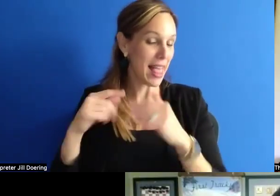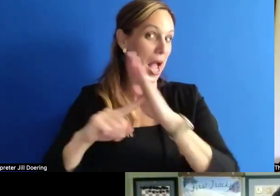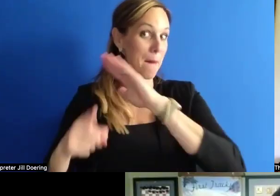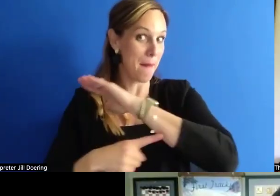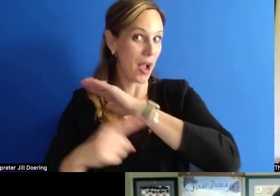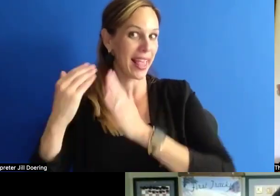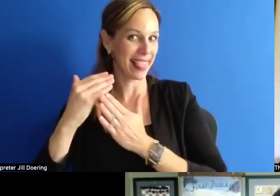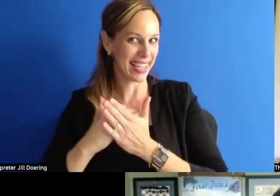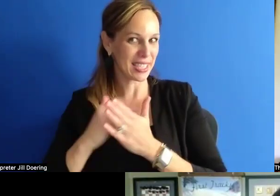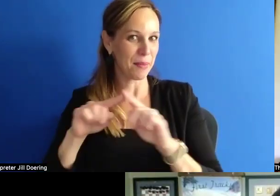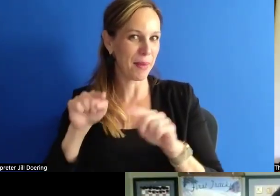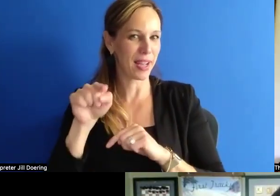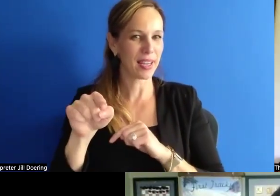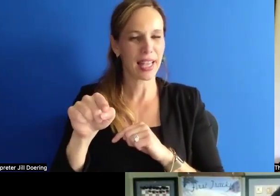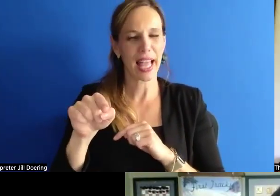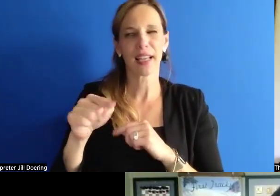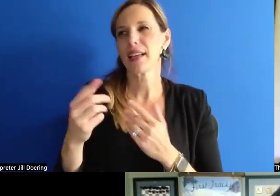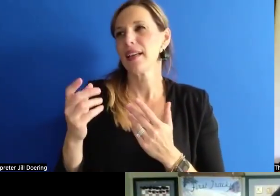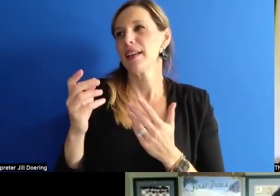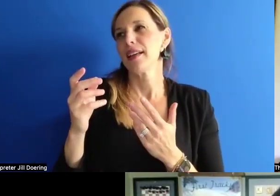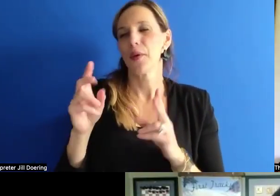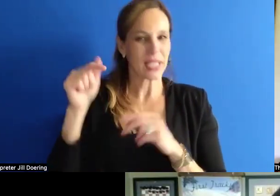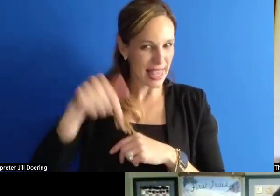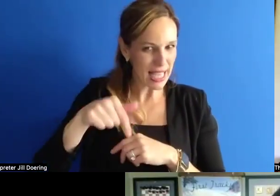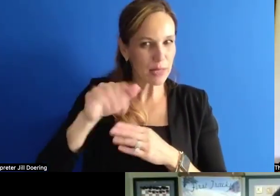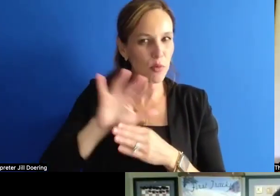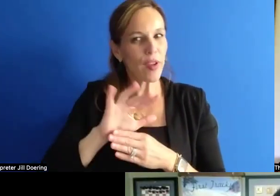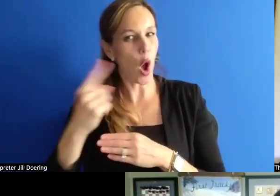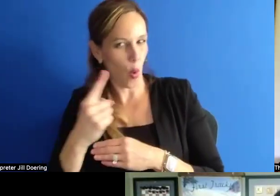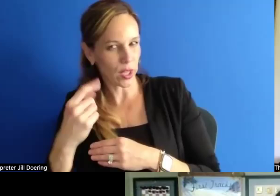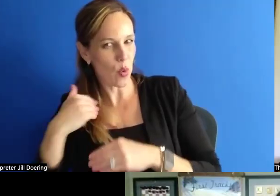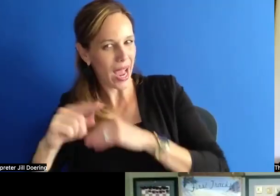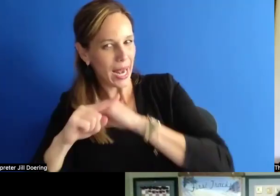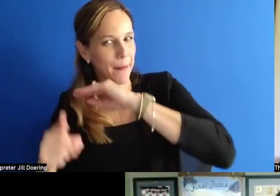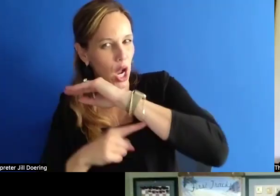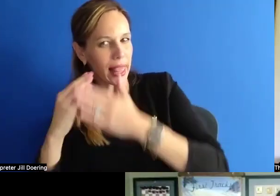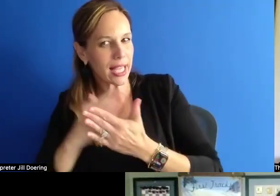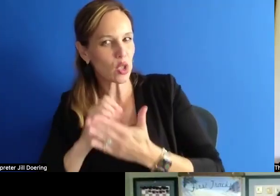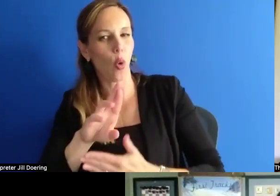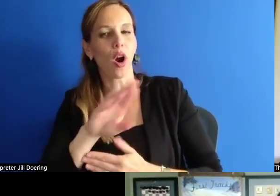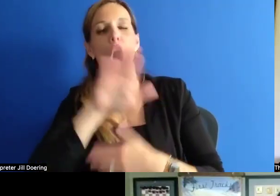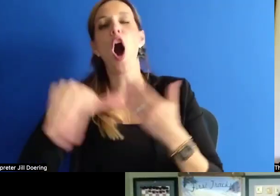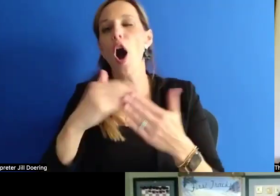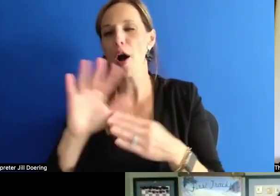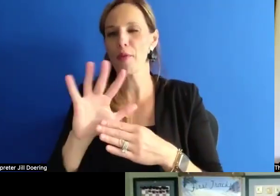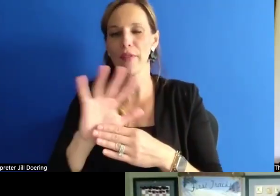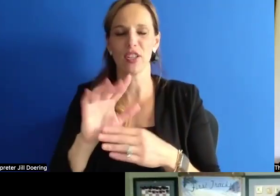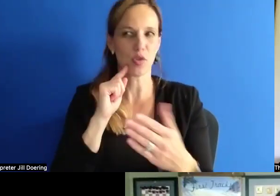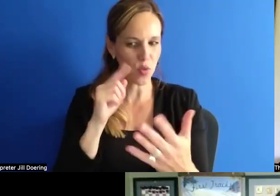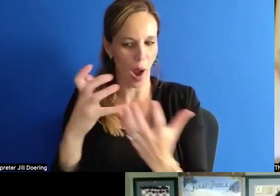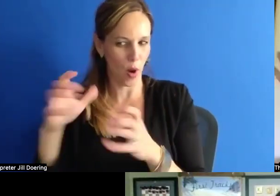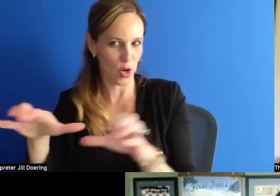for each movie, or was it just this movie that was good, kind of unexpected because it's ice cream, animals,